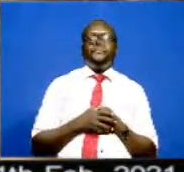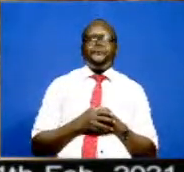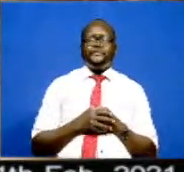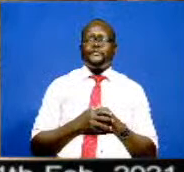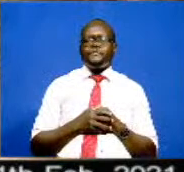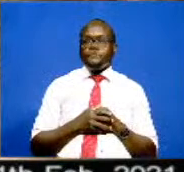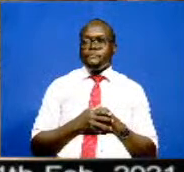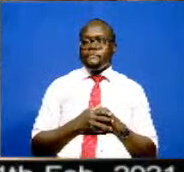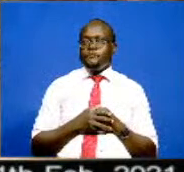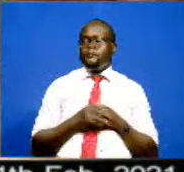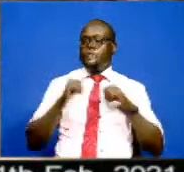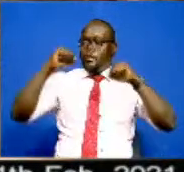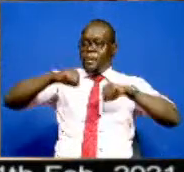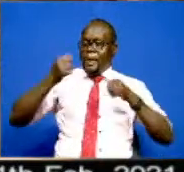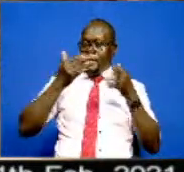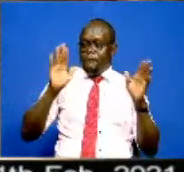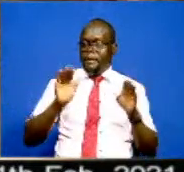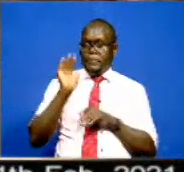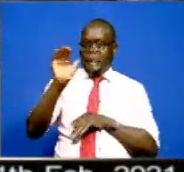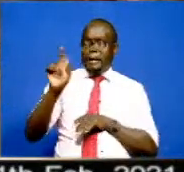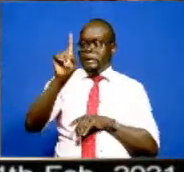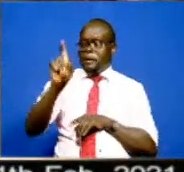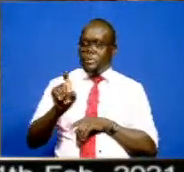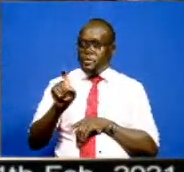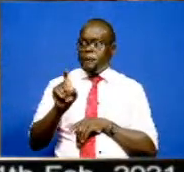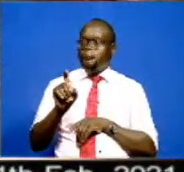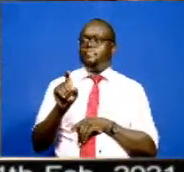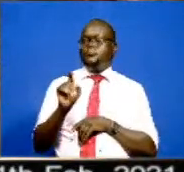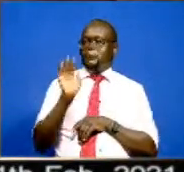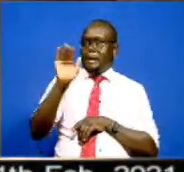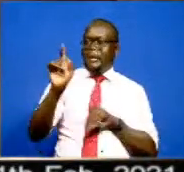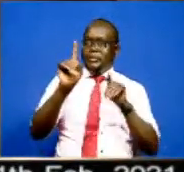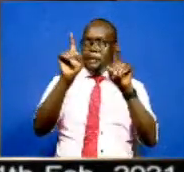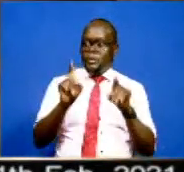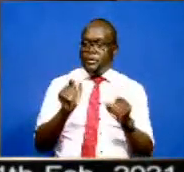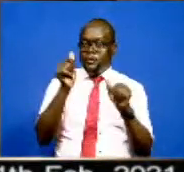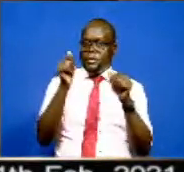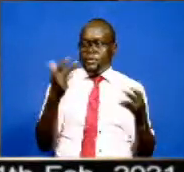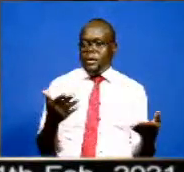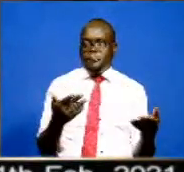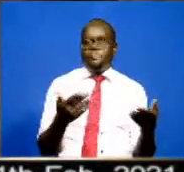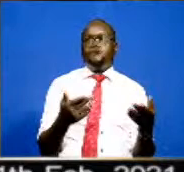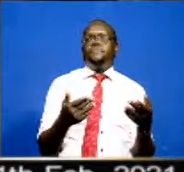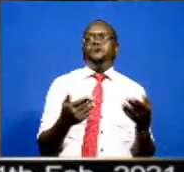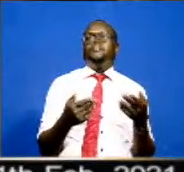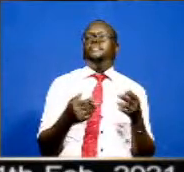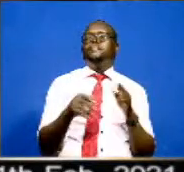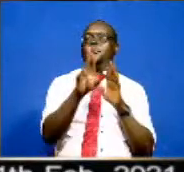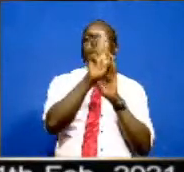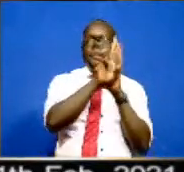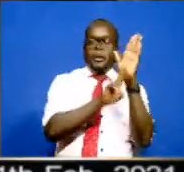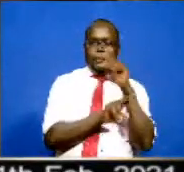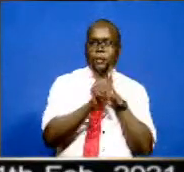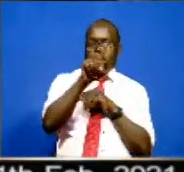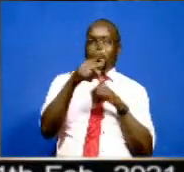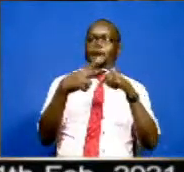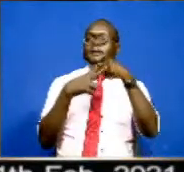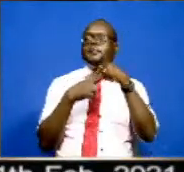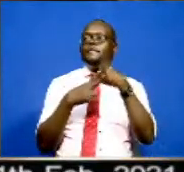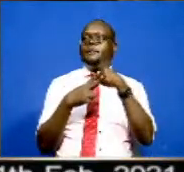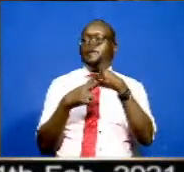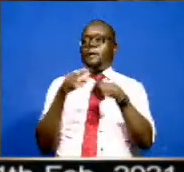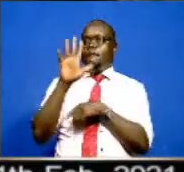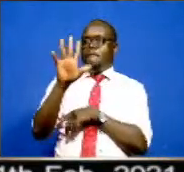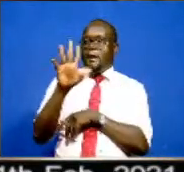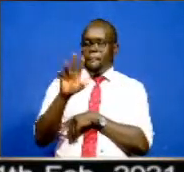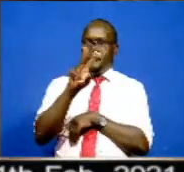So the House, I put the question. I therefore put the question, which is that pursuant to the provisions of standing under